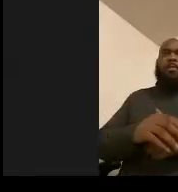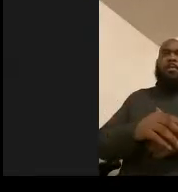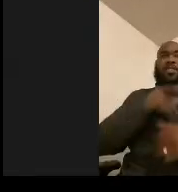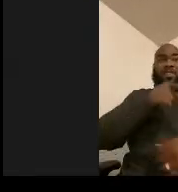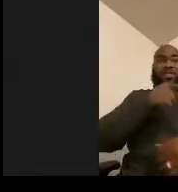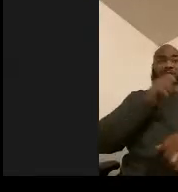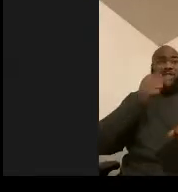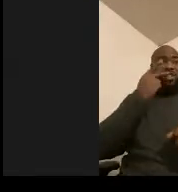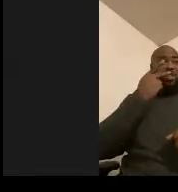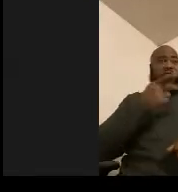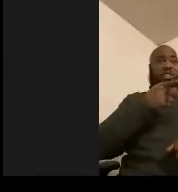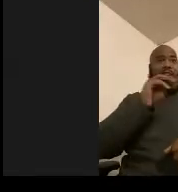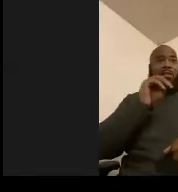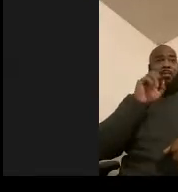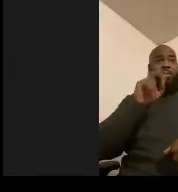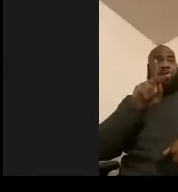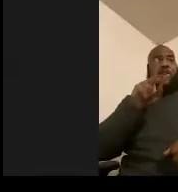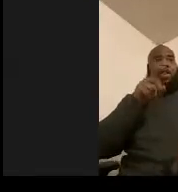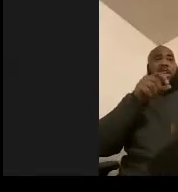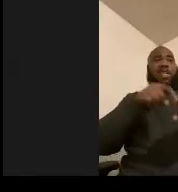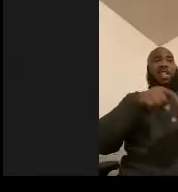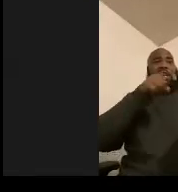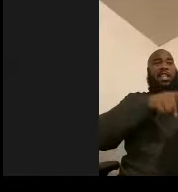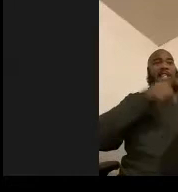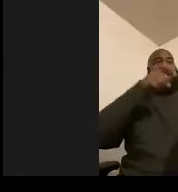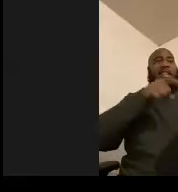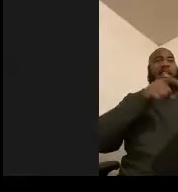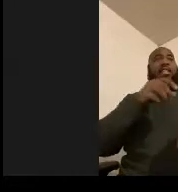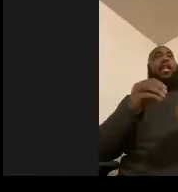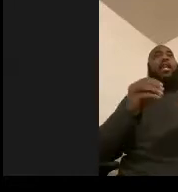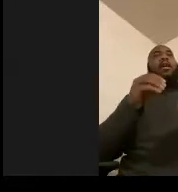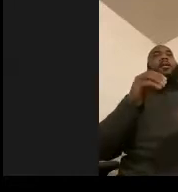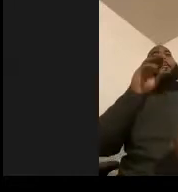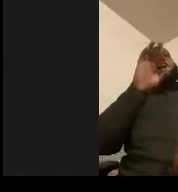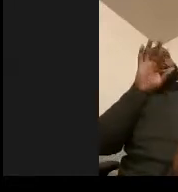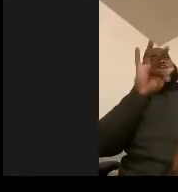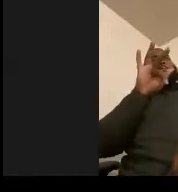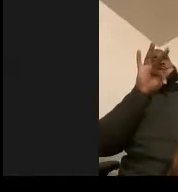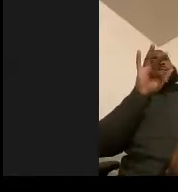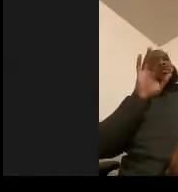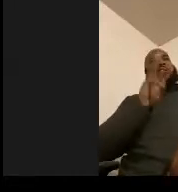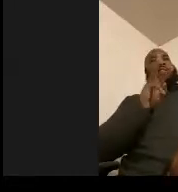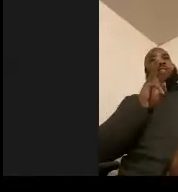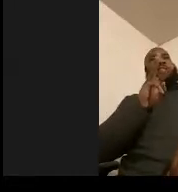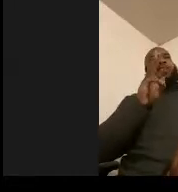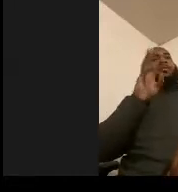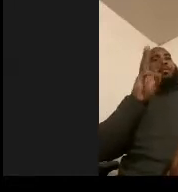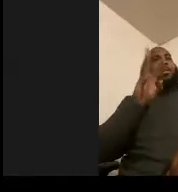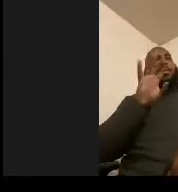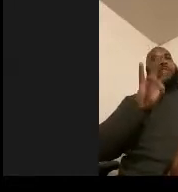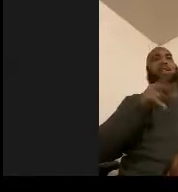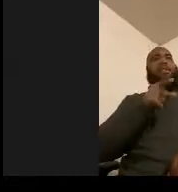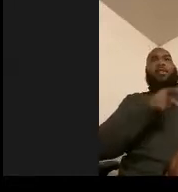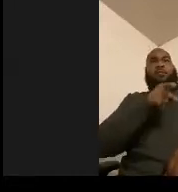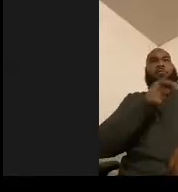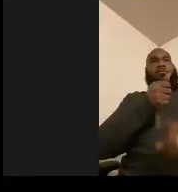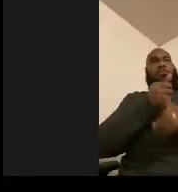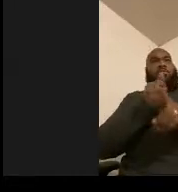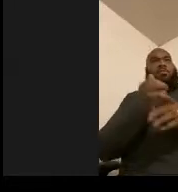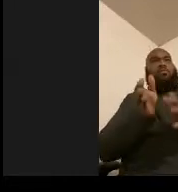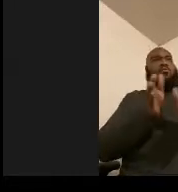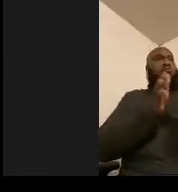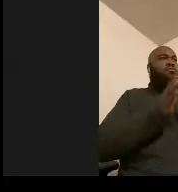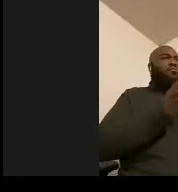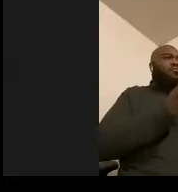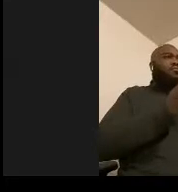King in the time of the Black Power movement in 1967, as he's shifting left, the kinds of things he